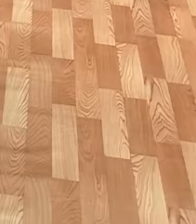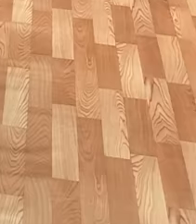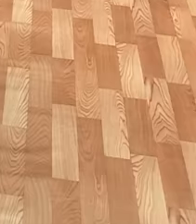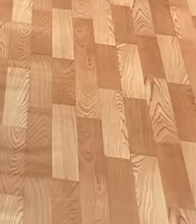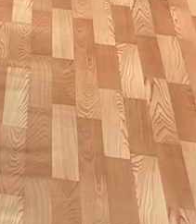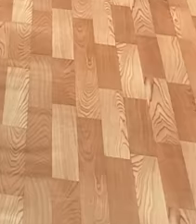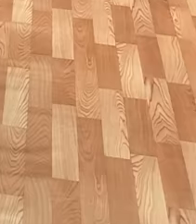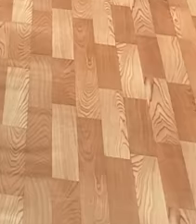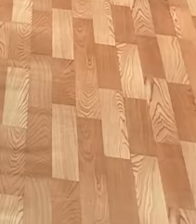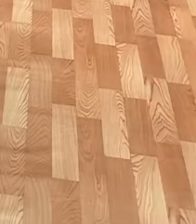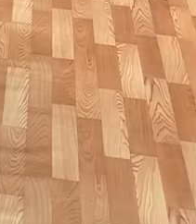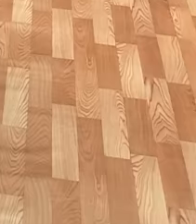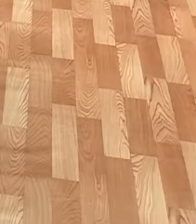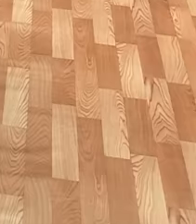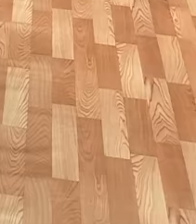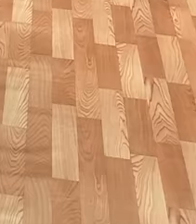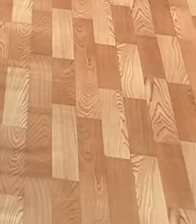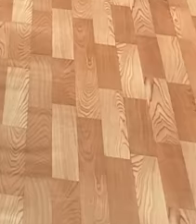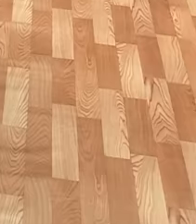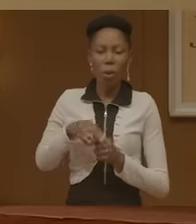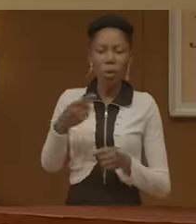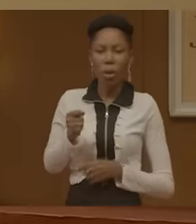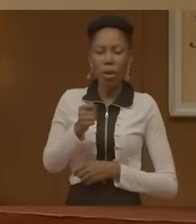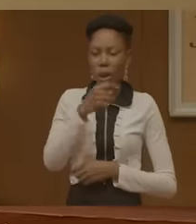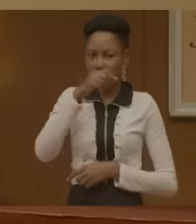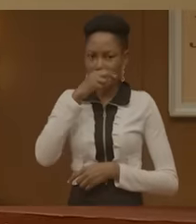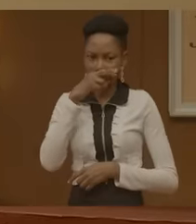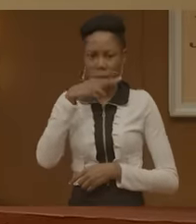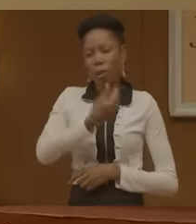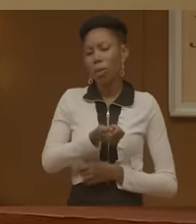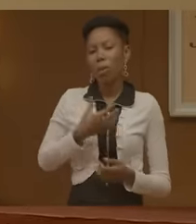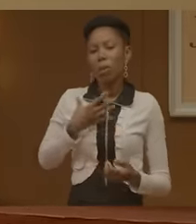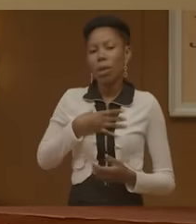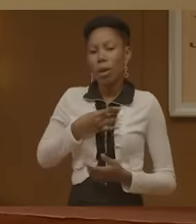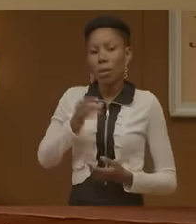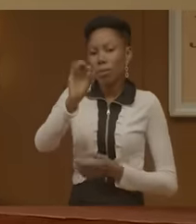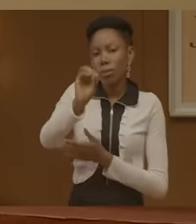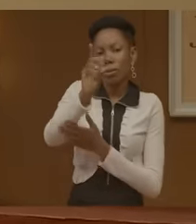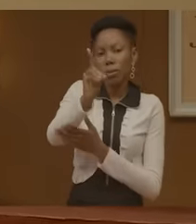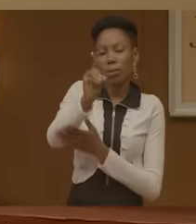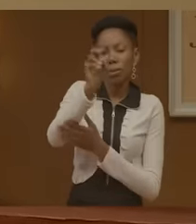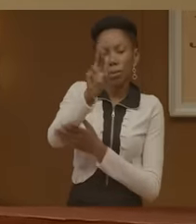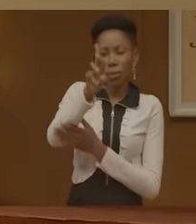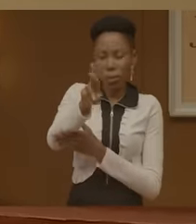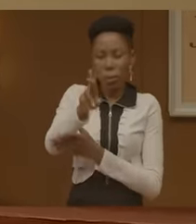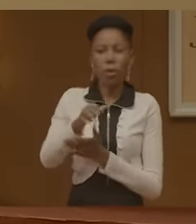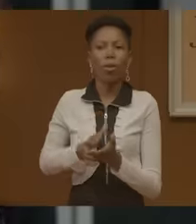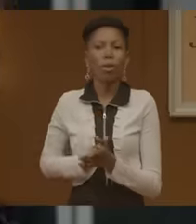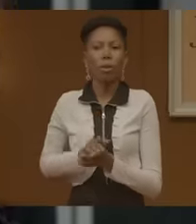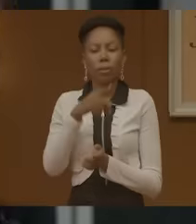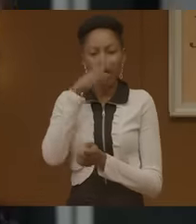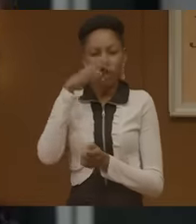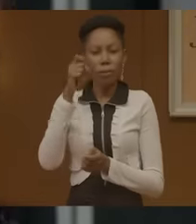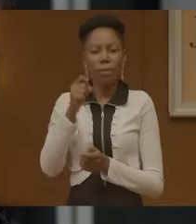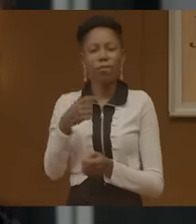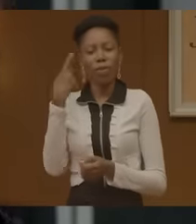rat, which he has been complaining here and there. My pastor have talked to him. Many people have talked to him. He said no. That was when he now said that if I know